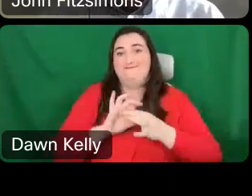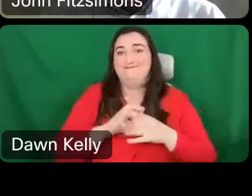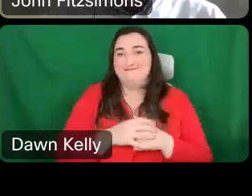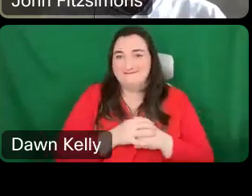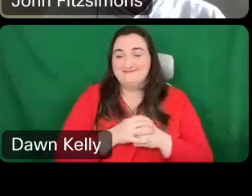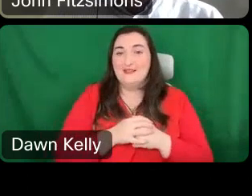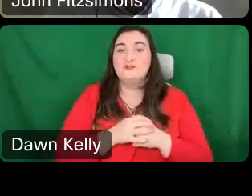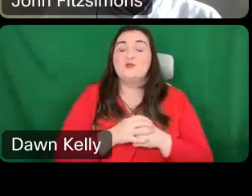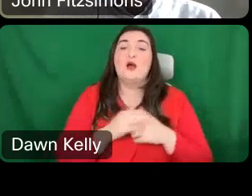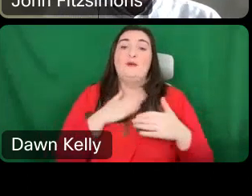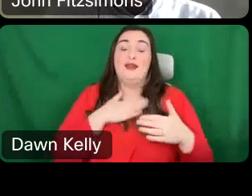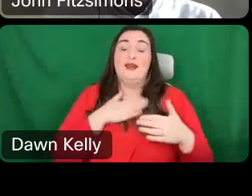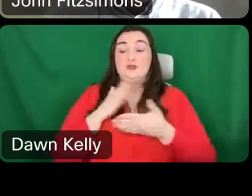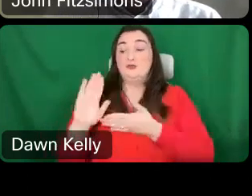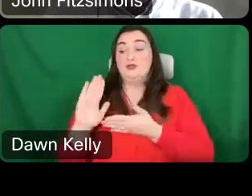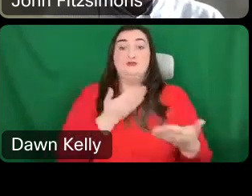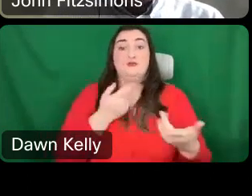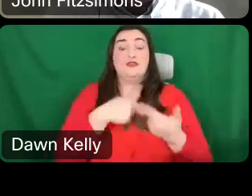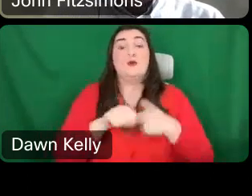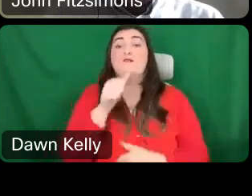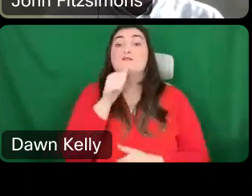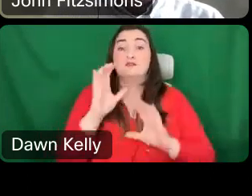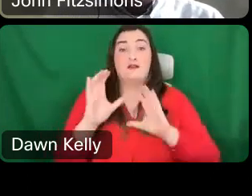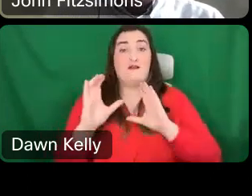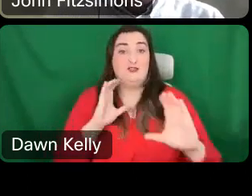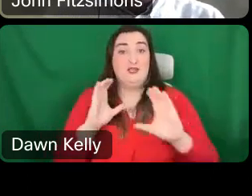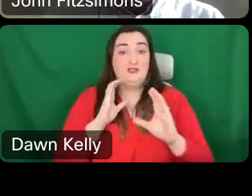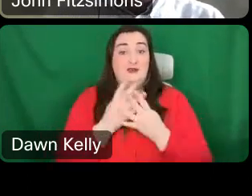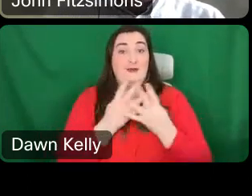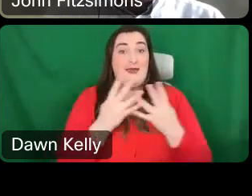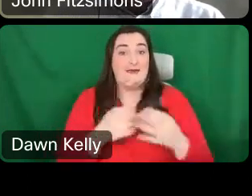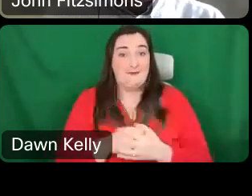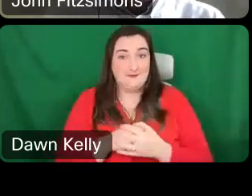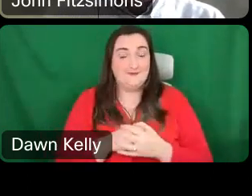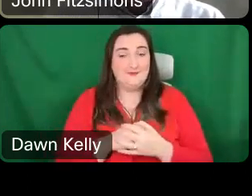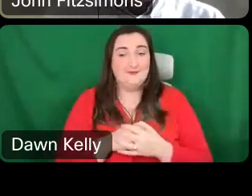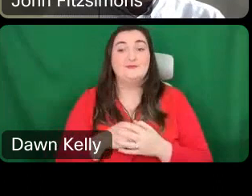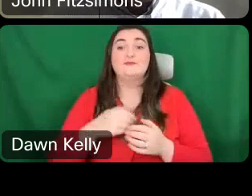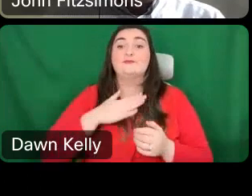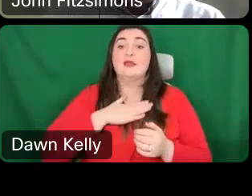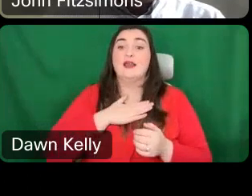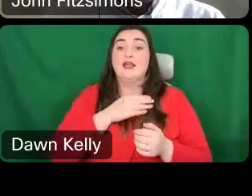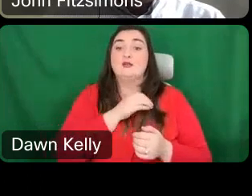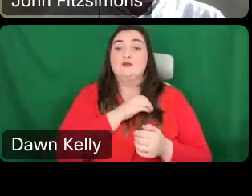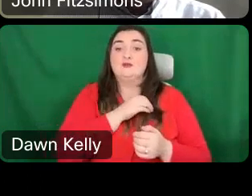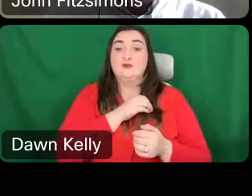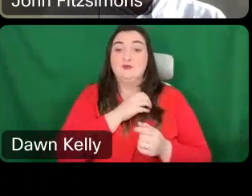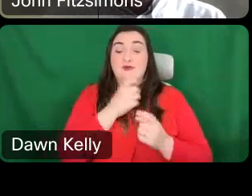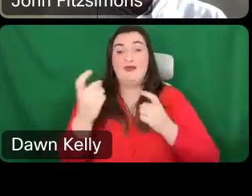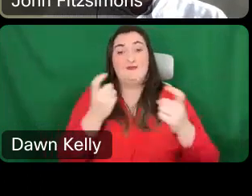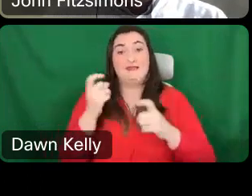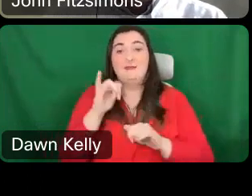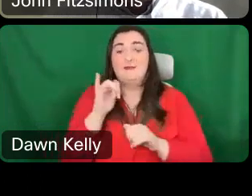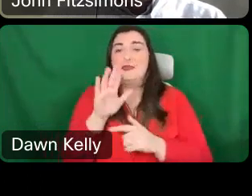to introduce our first conversation panel, and I'd like to invite